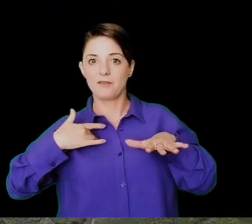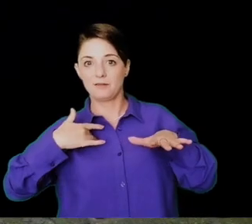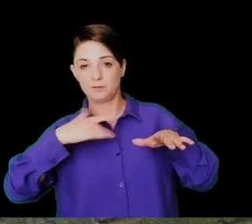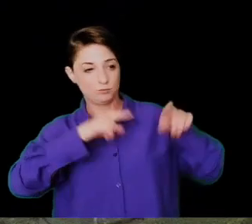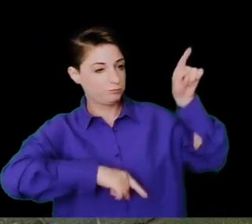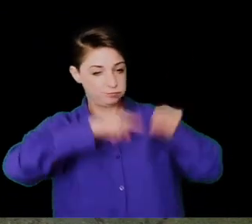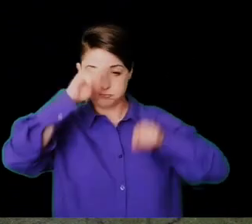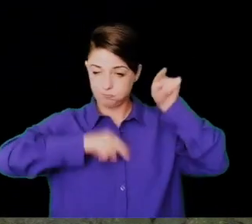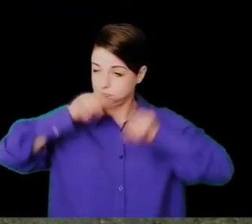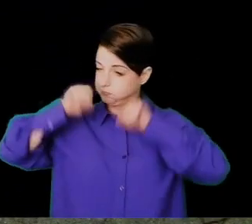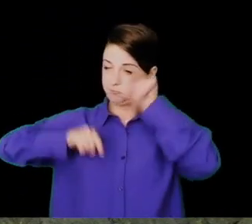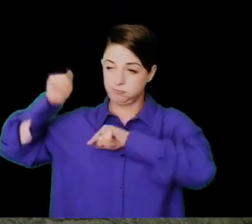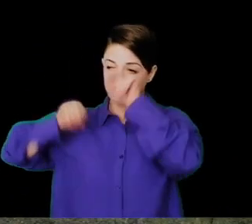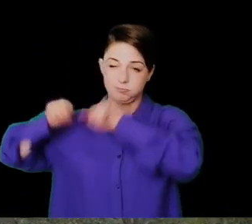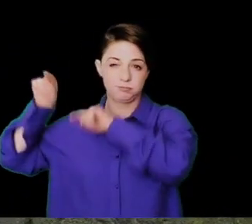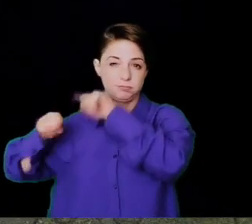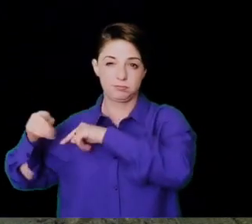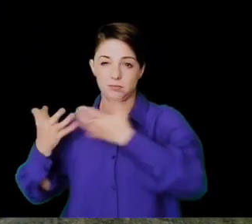sites anywhere in English waters.